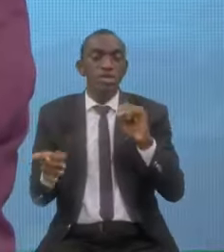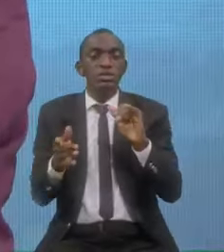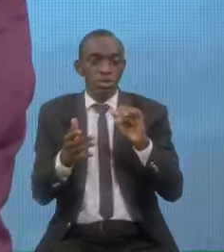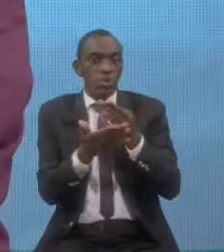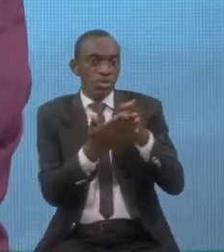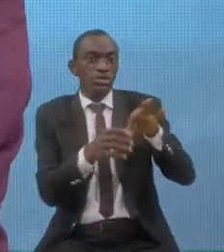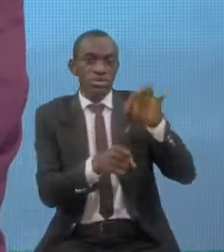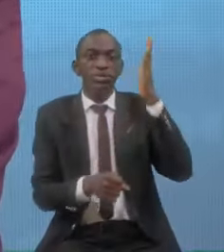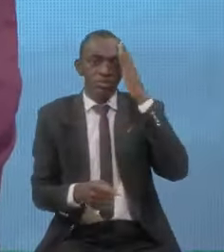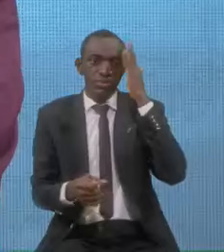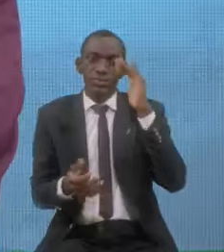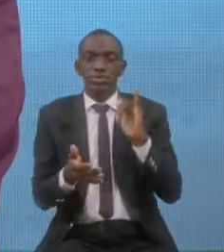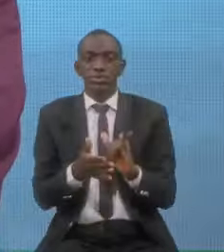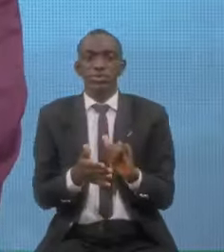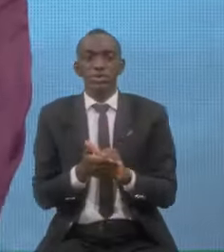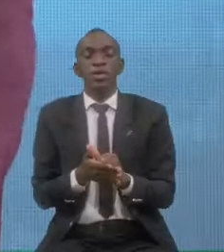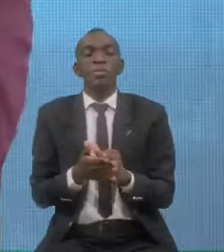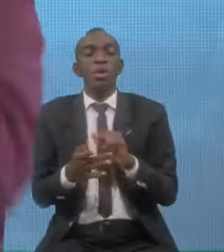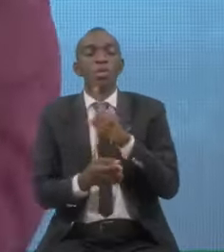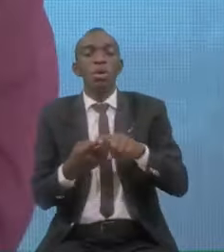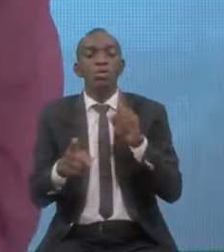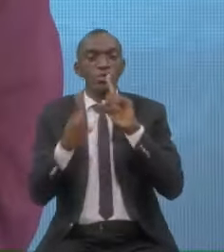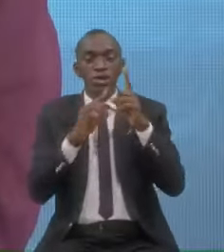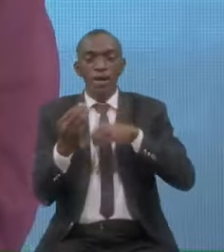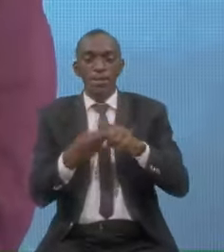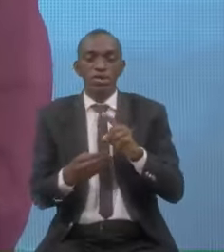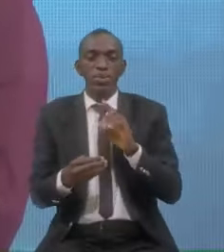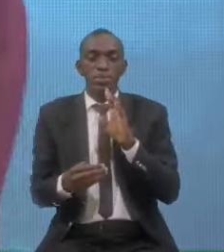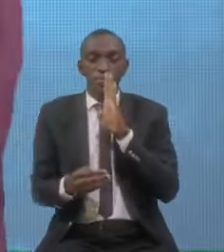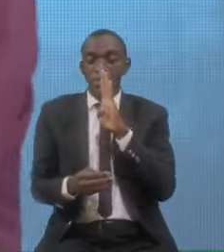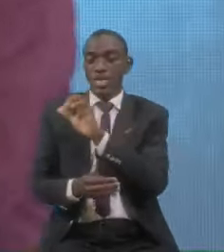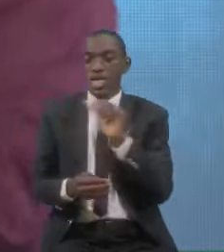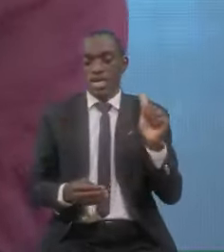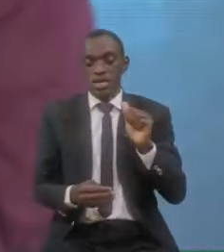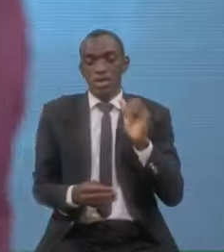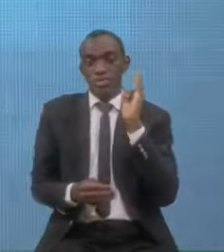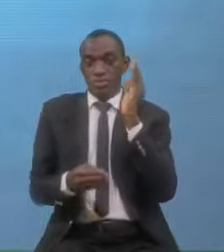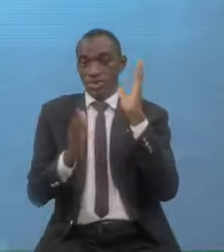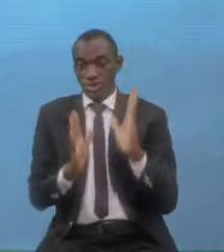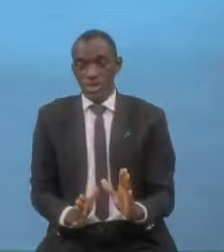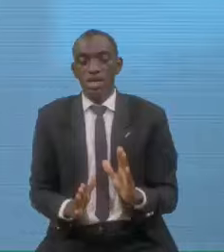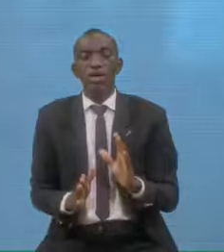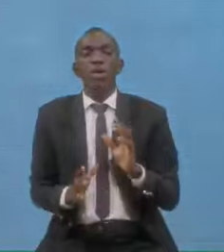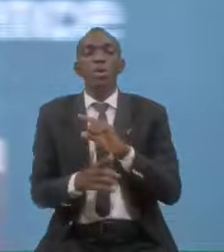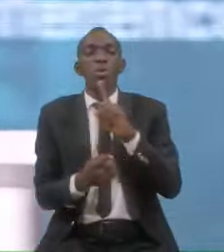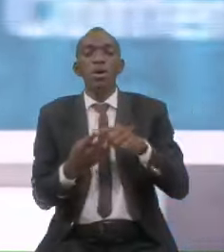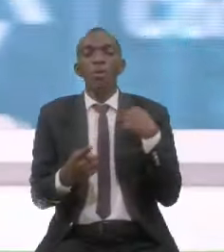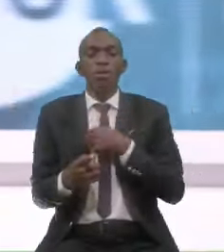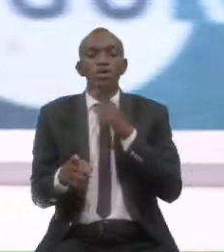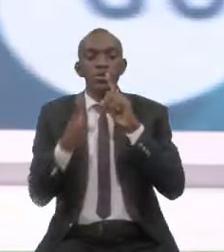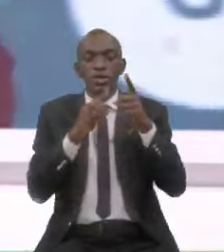talk about being a minister, when we talk about being a pastor, when we talk about being